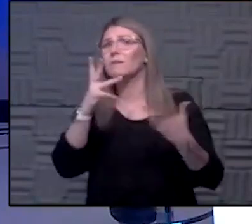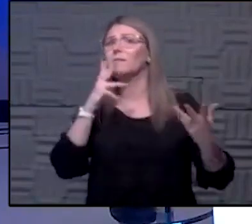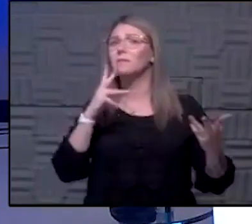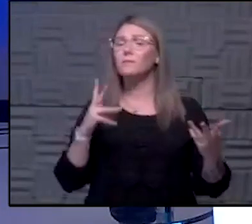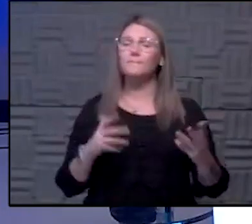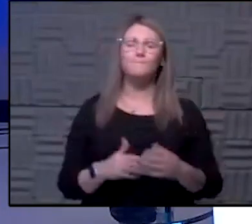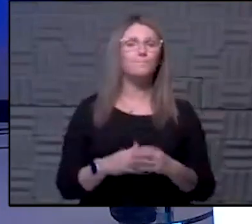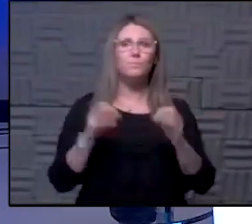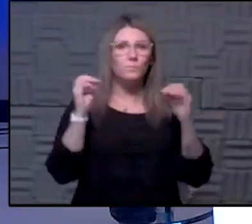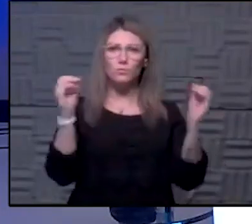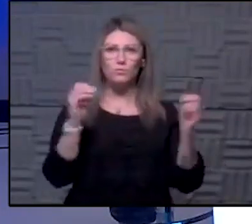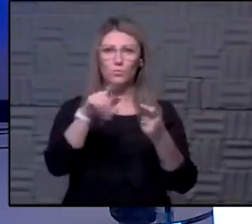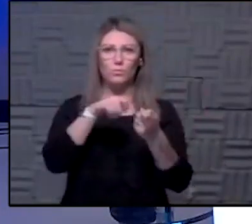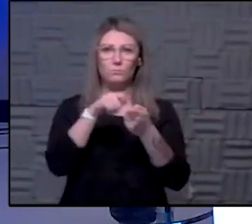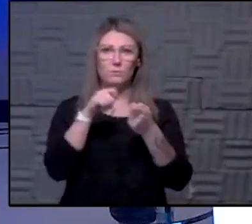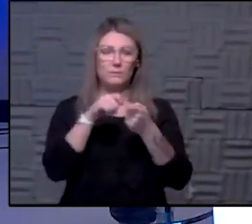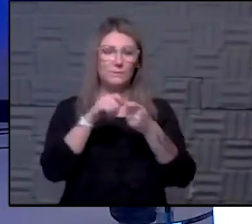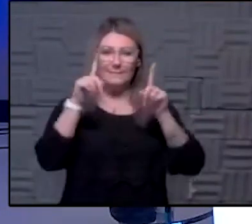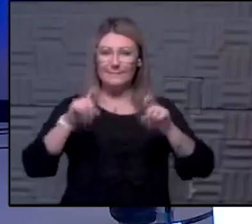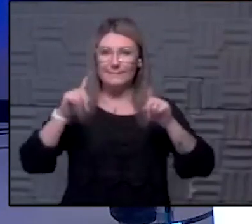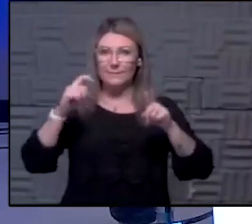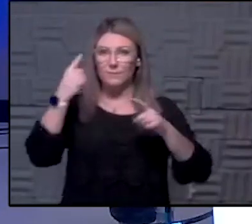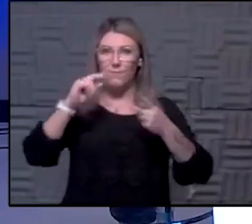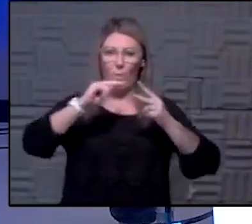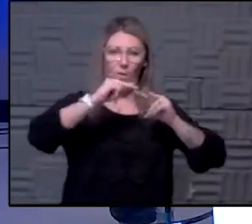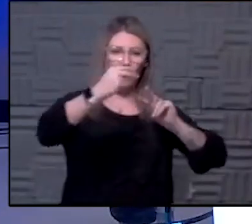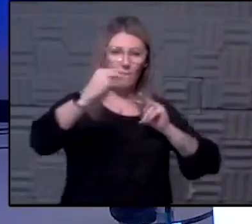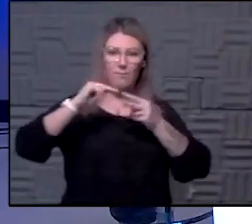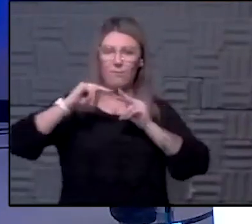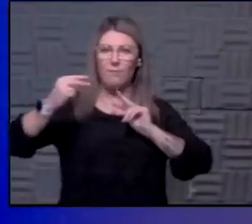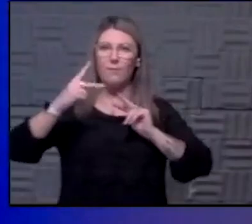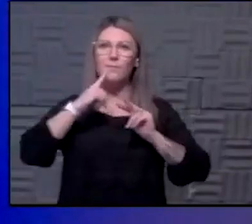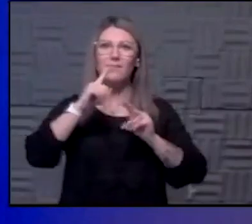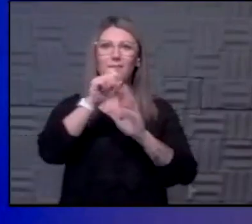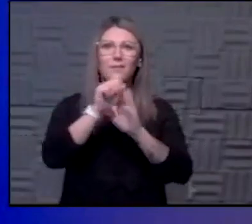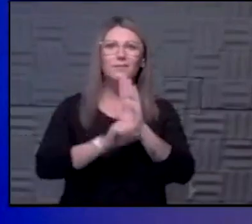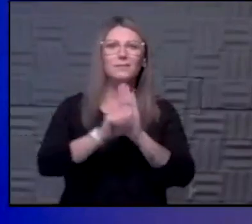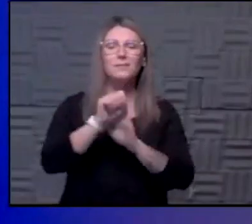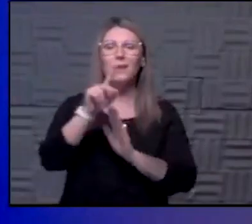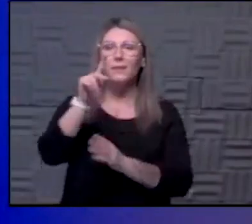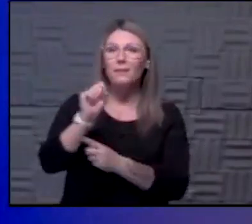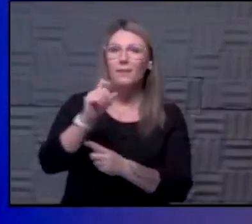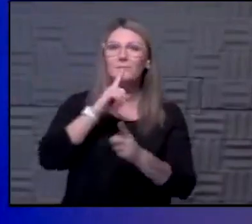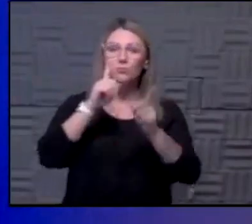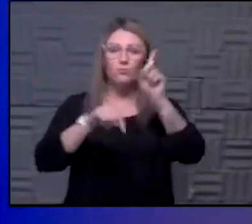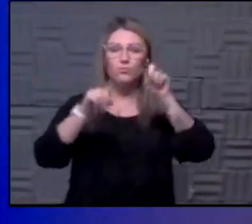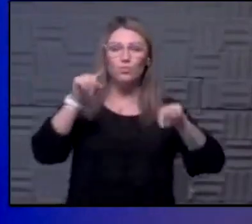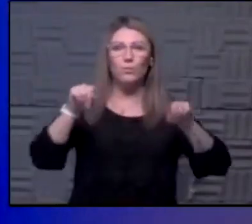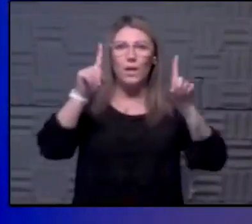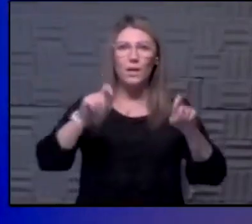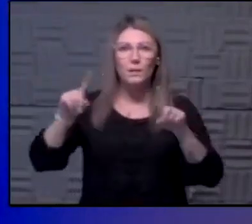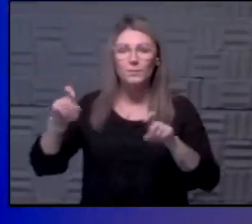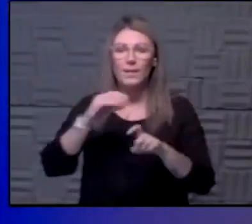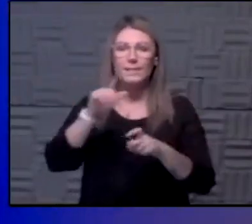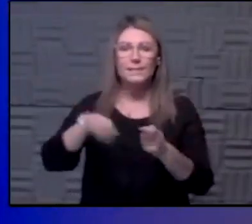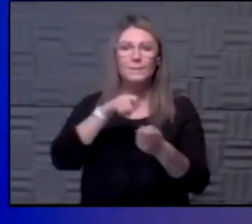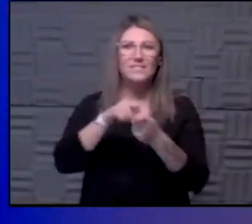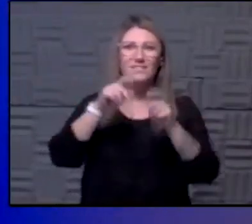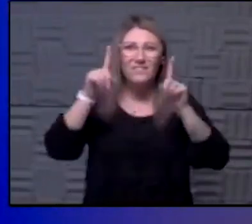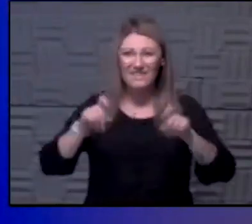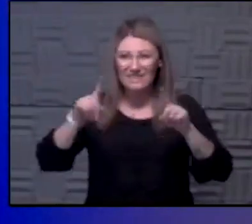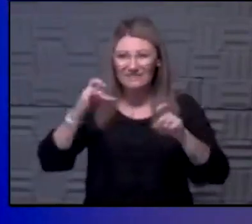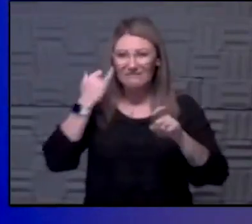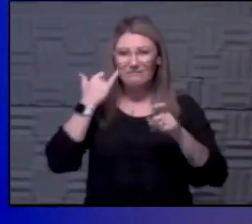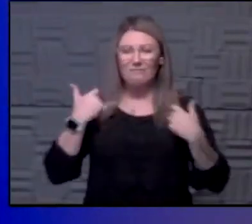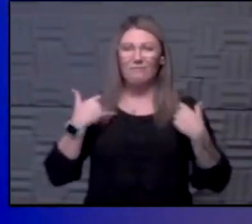is no specific testing for the variants. We know that the state of Kansas is going to be doing random testing. They're also doing specific testing if a